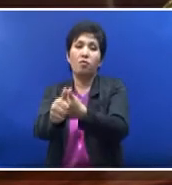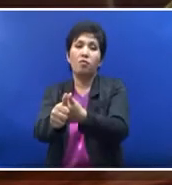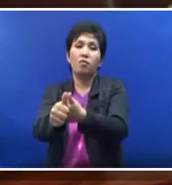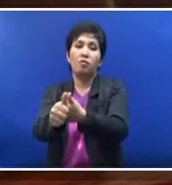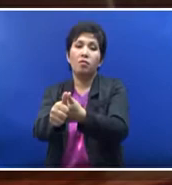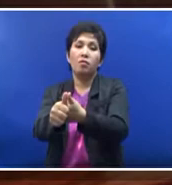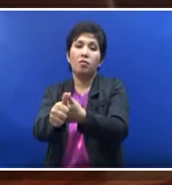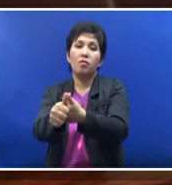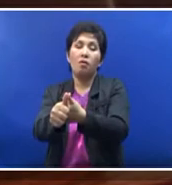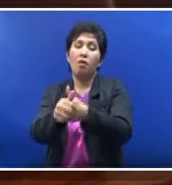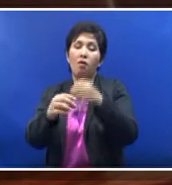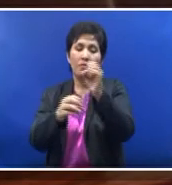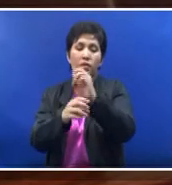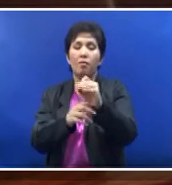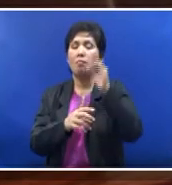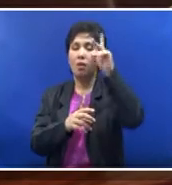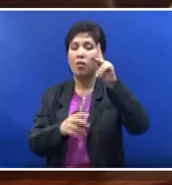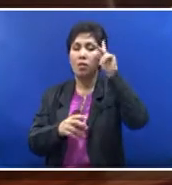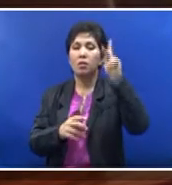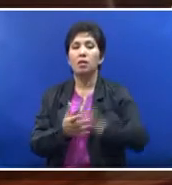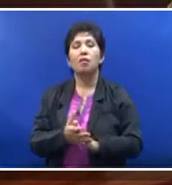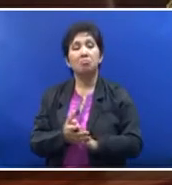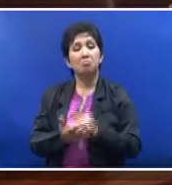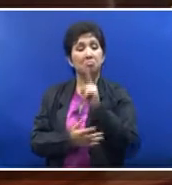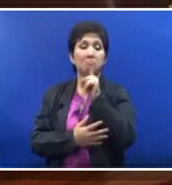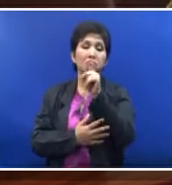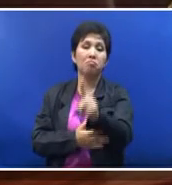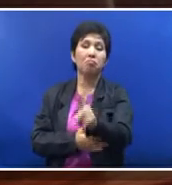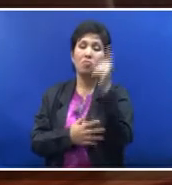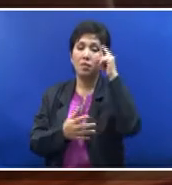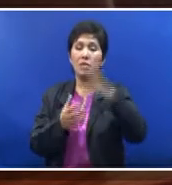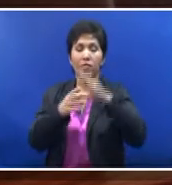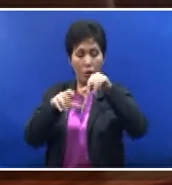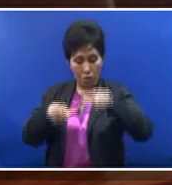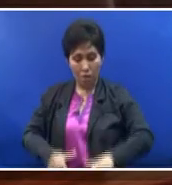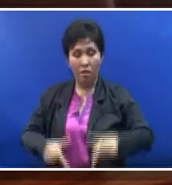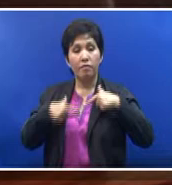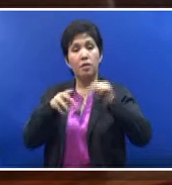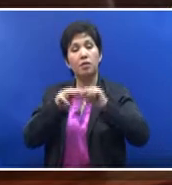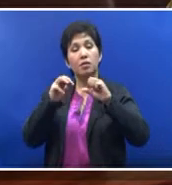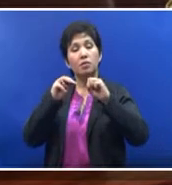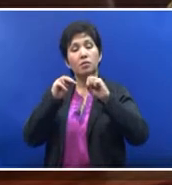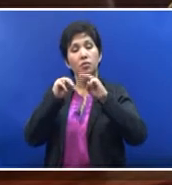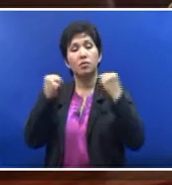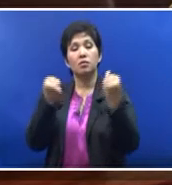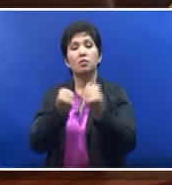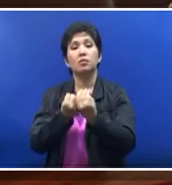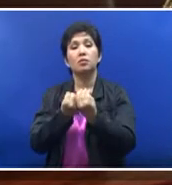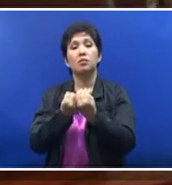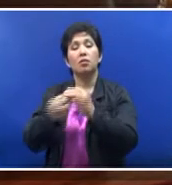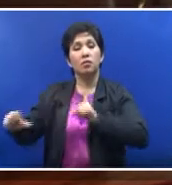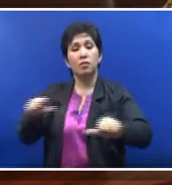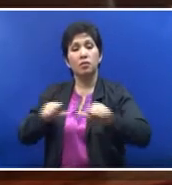laws of conformity, right? Of course, when we live in a society, we want our actions to